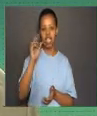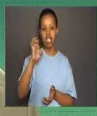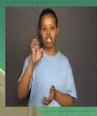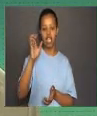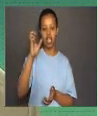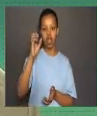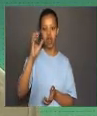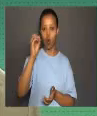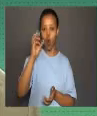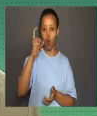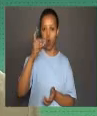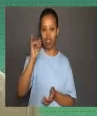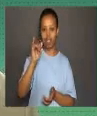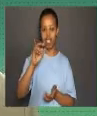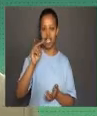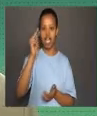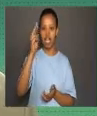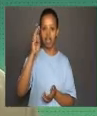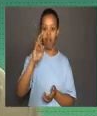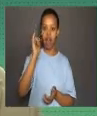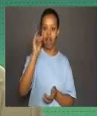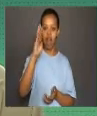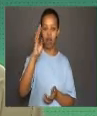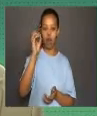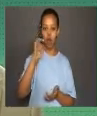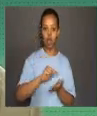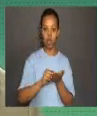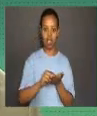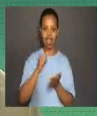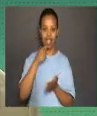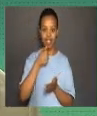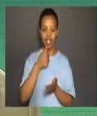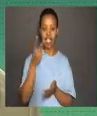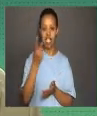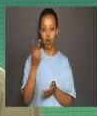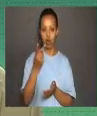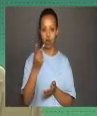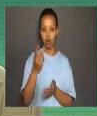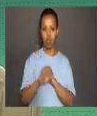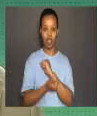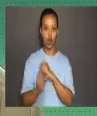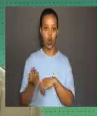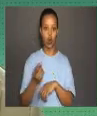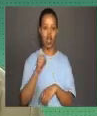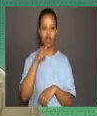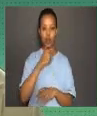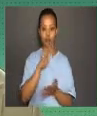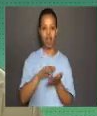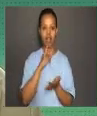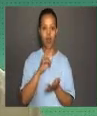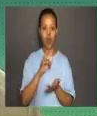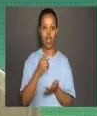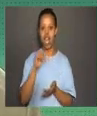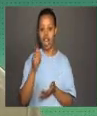Deoxyribonucleic acid is one of the 2 types of nucleic acid. The other is, of